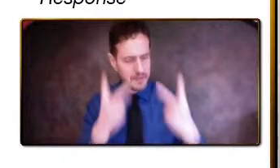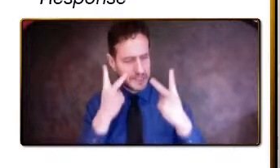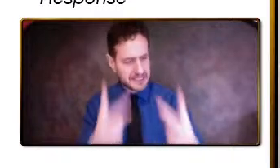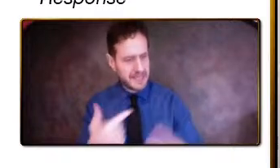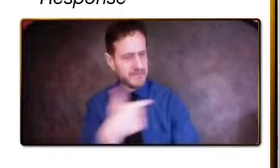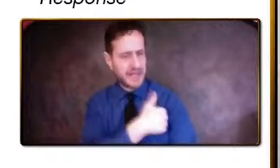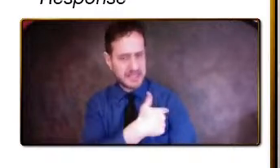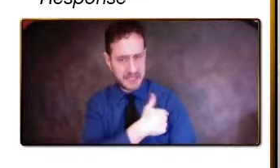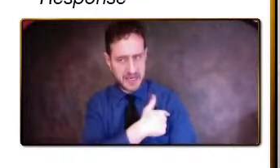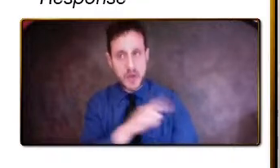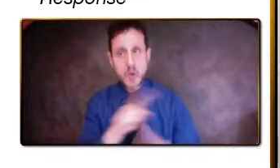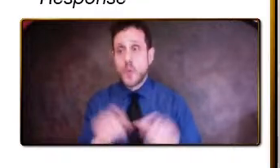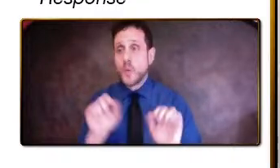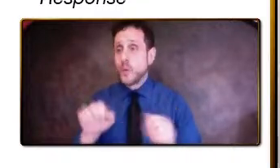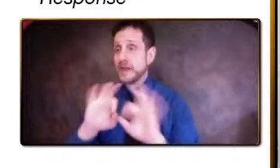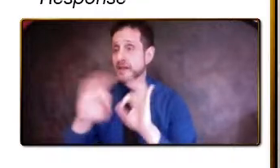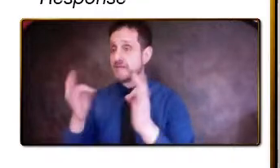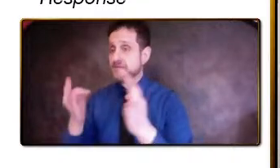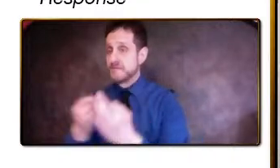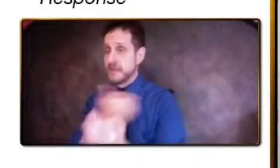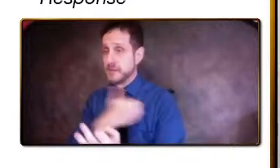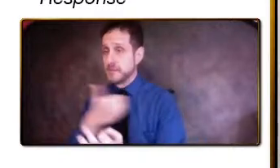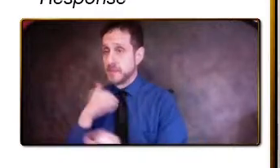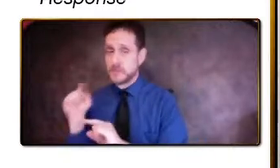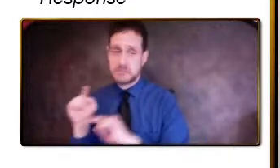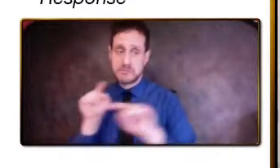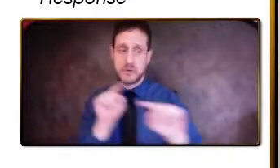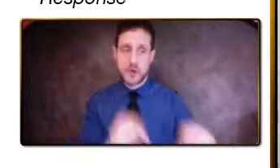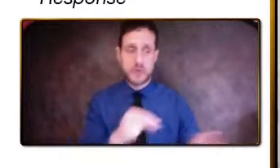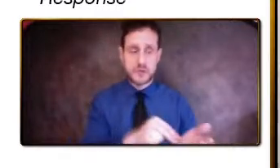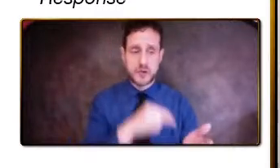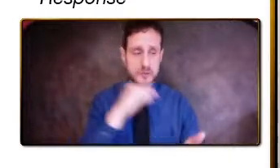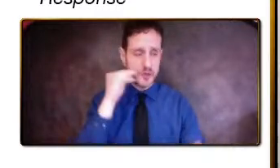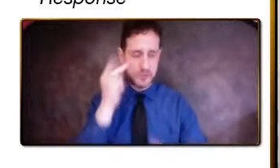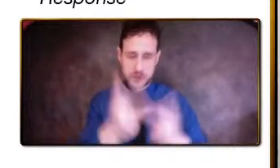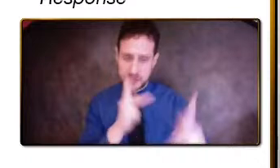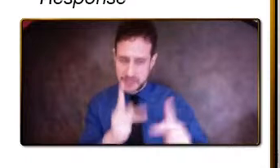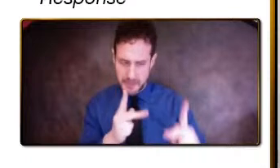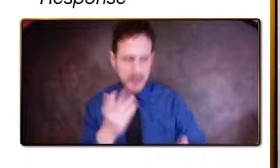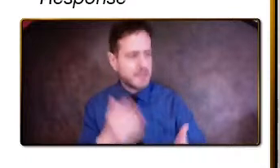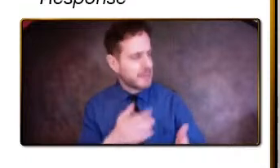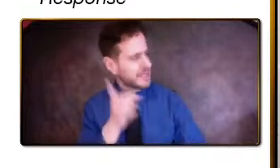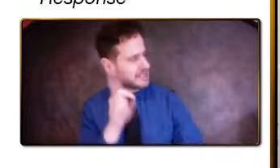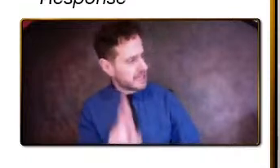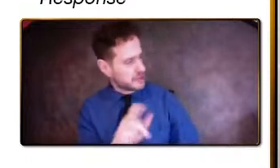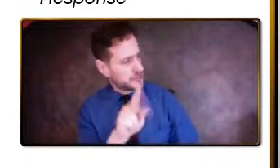members go back into the facilities to see their loved ones in person? That might be better for Dr. Ezike.